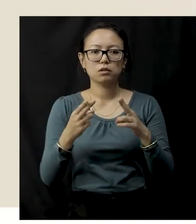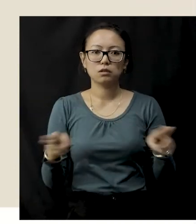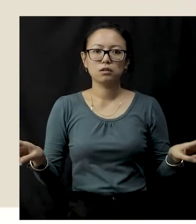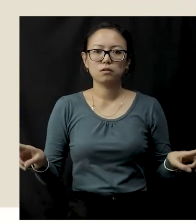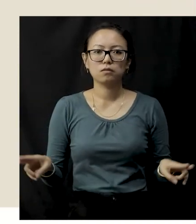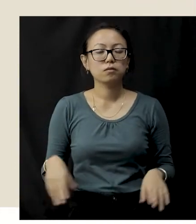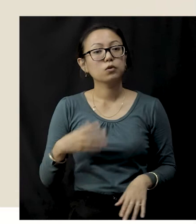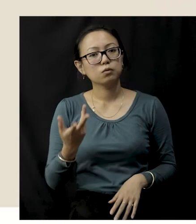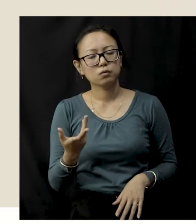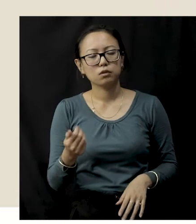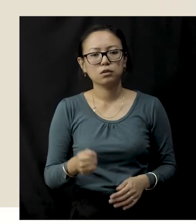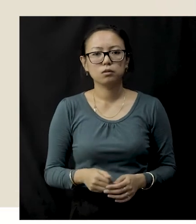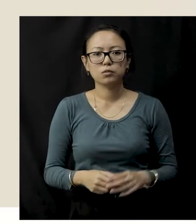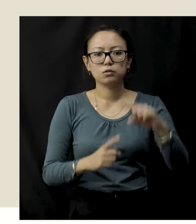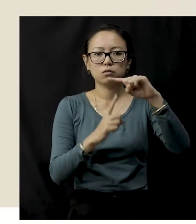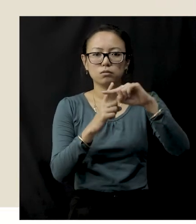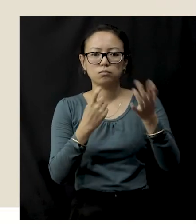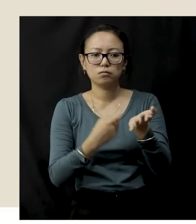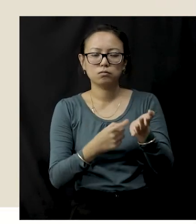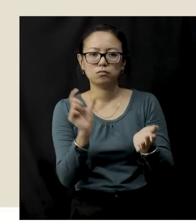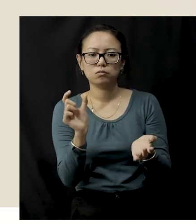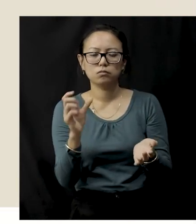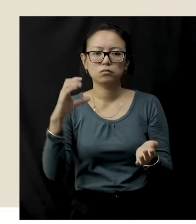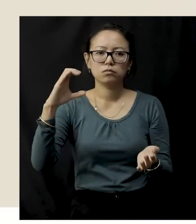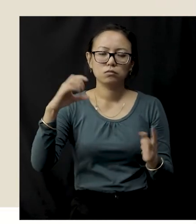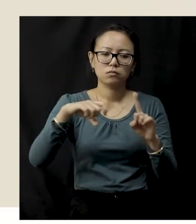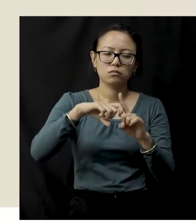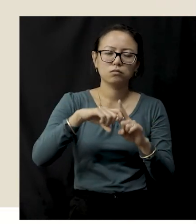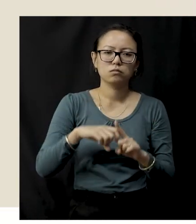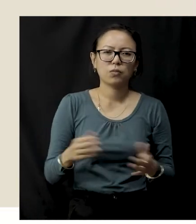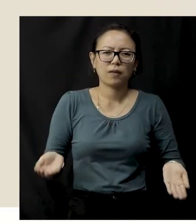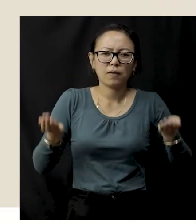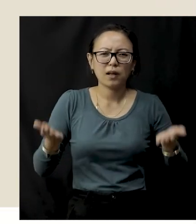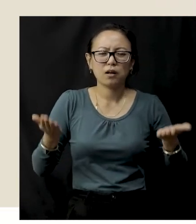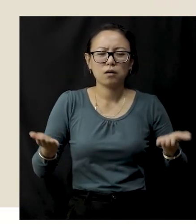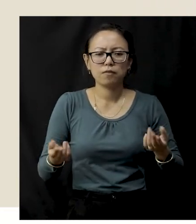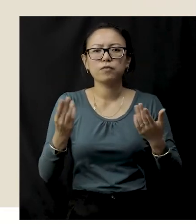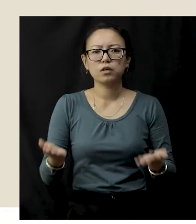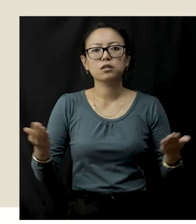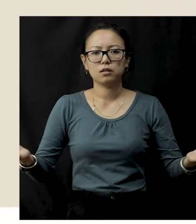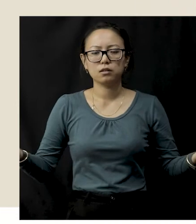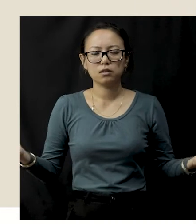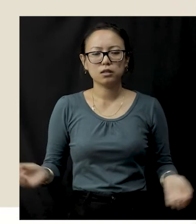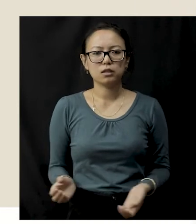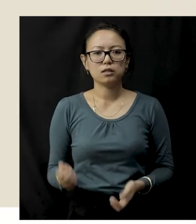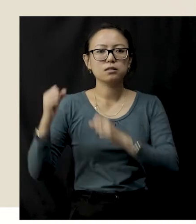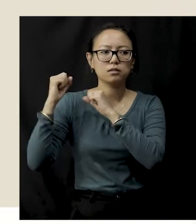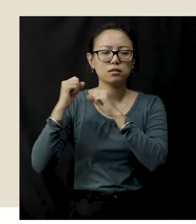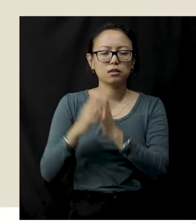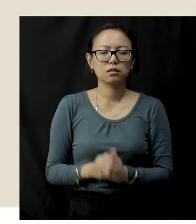So they need heavy and very bigger wheels, all right? So students, from